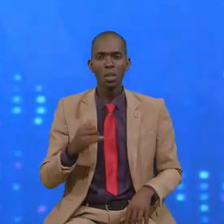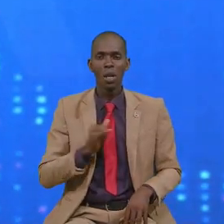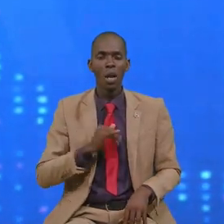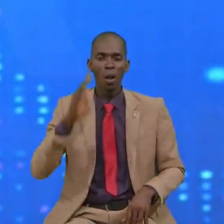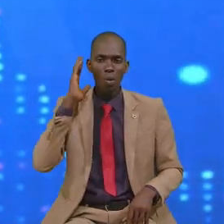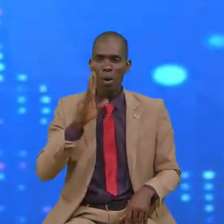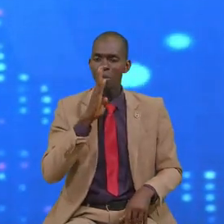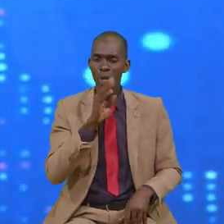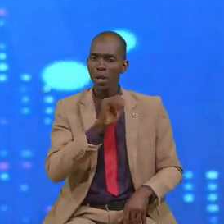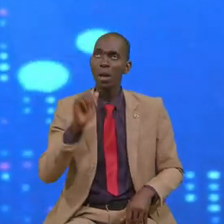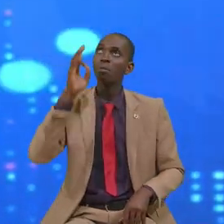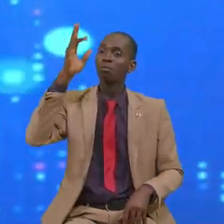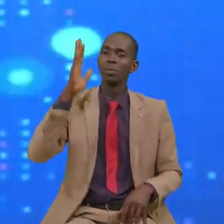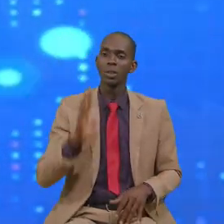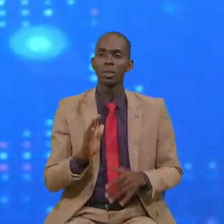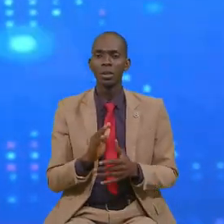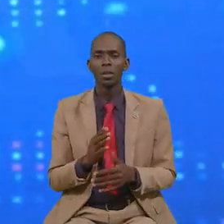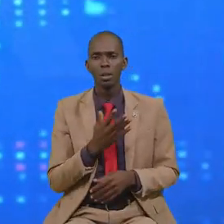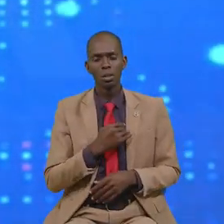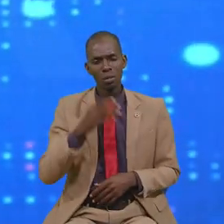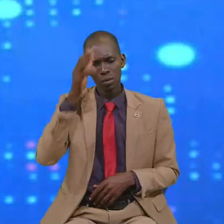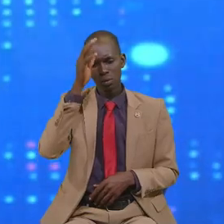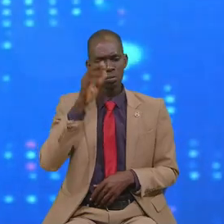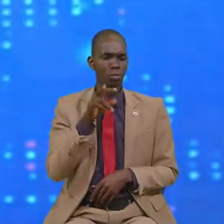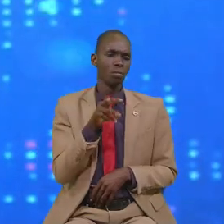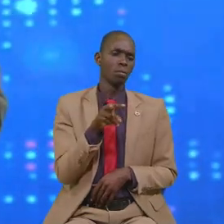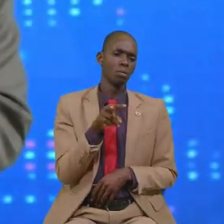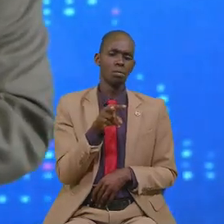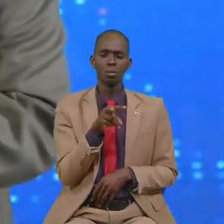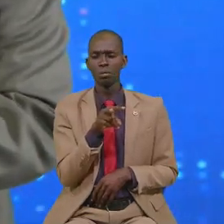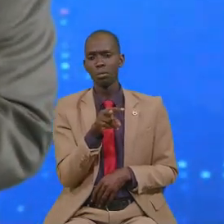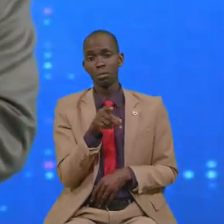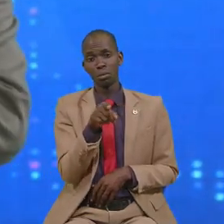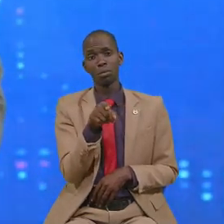a preacher." And the father looked at him and said,